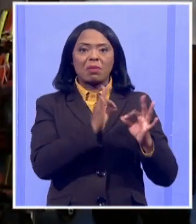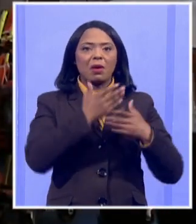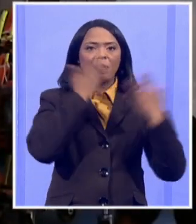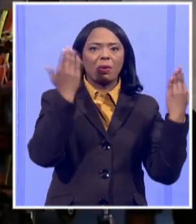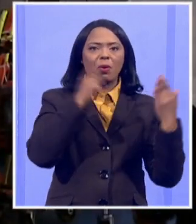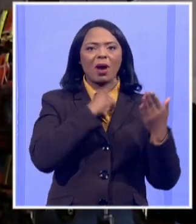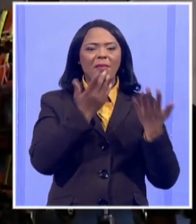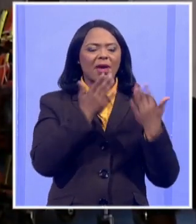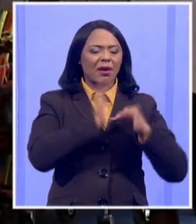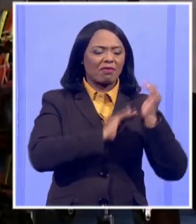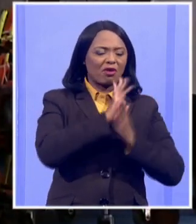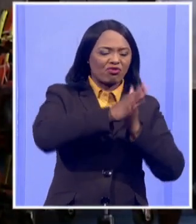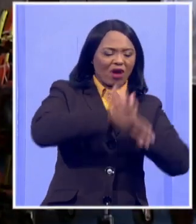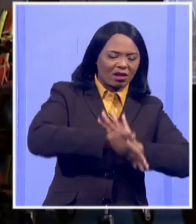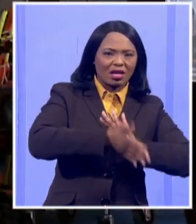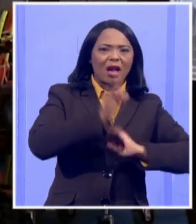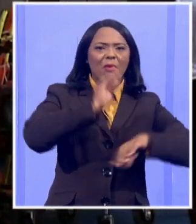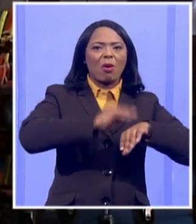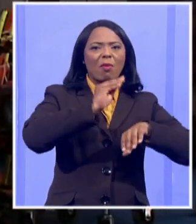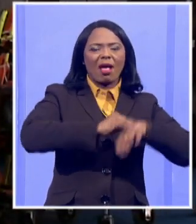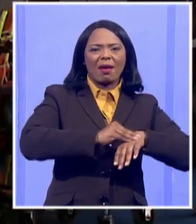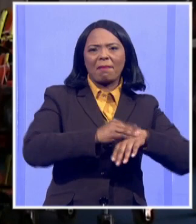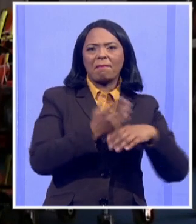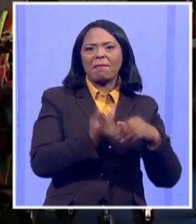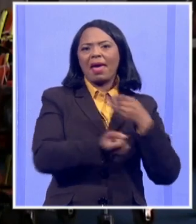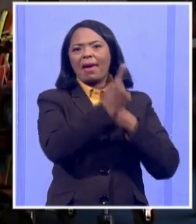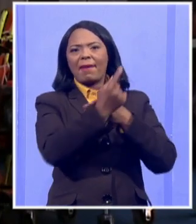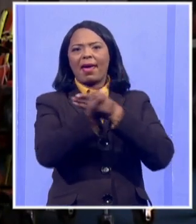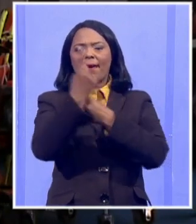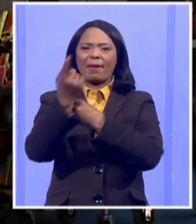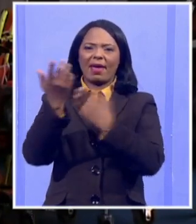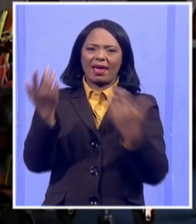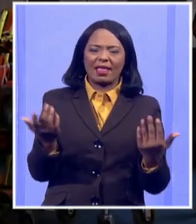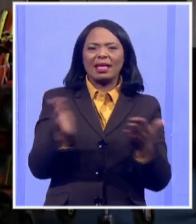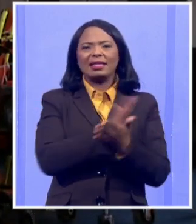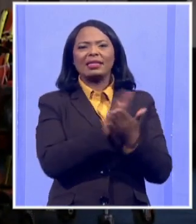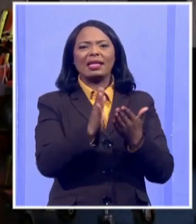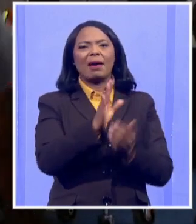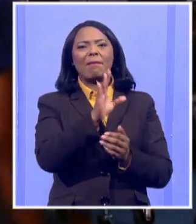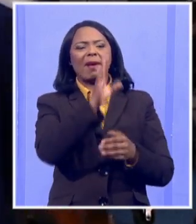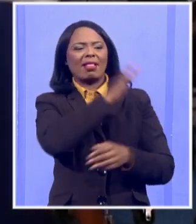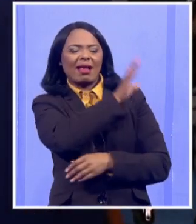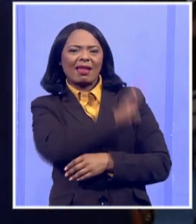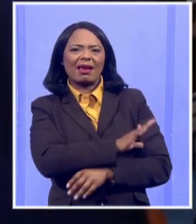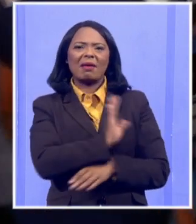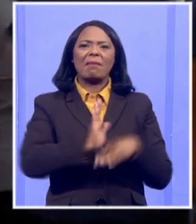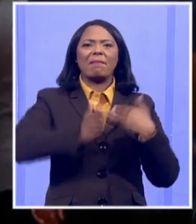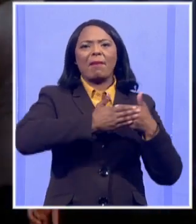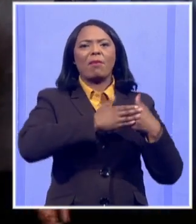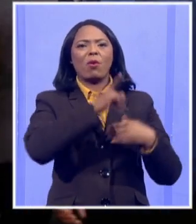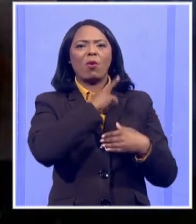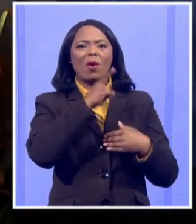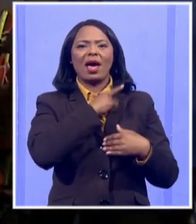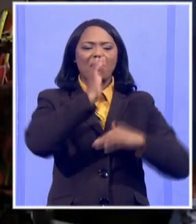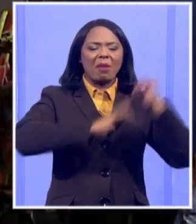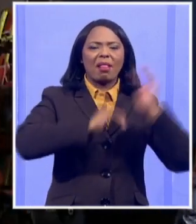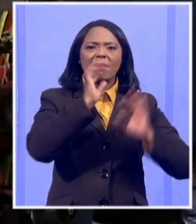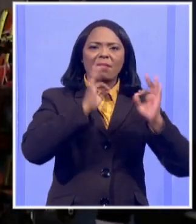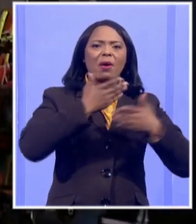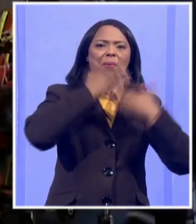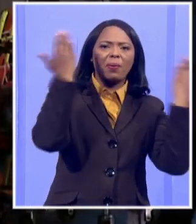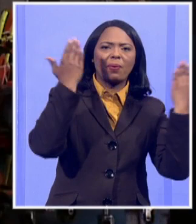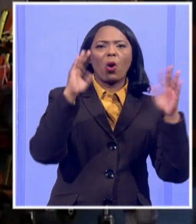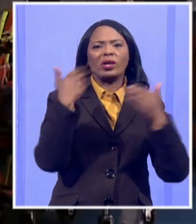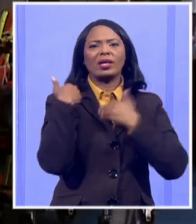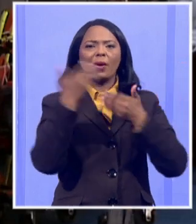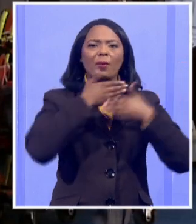infrastructure problems. They like certain units are closed because of structural damage, etc., or they do not have enough